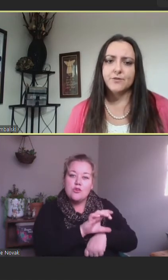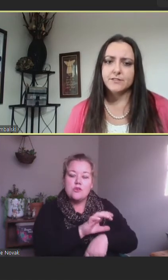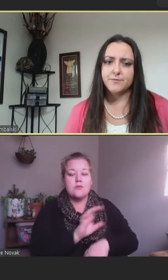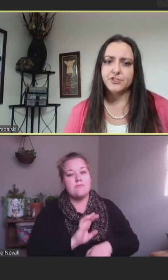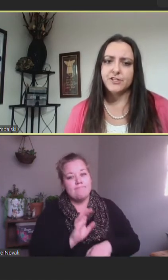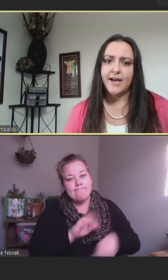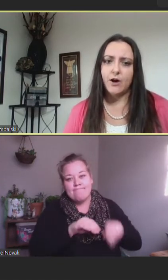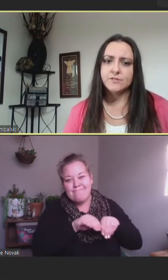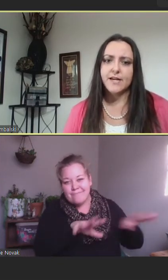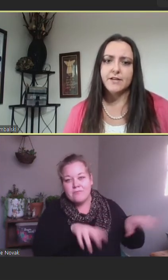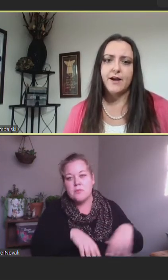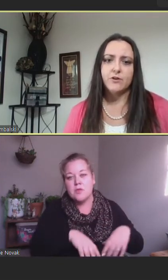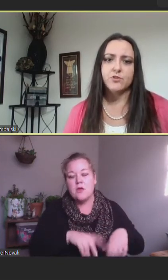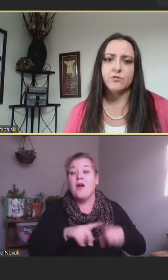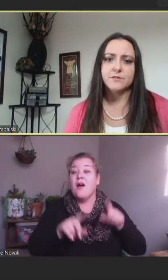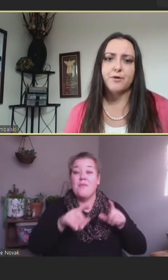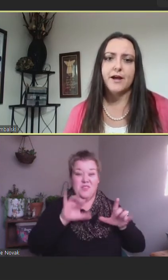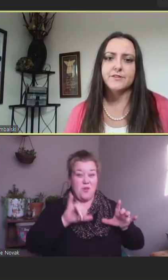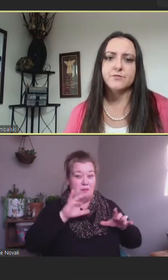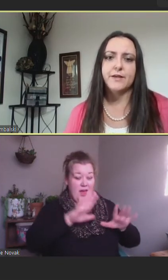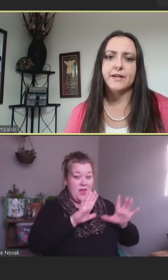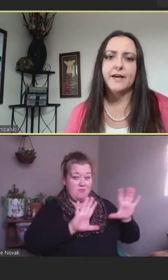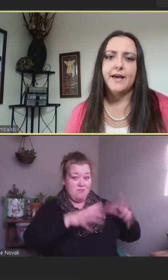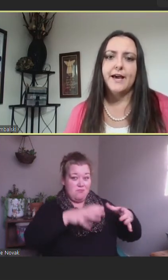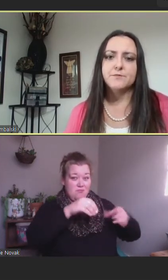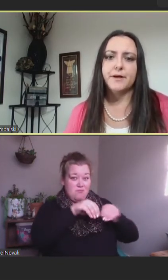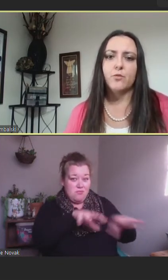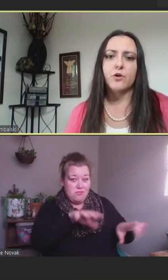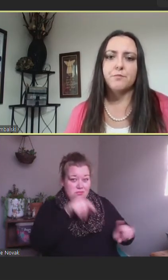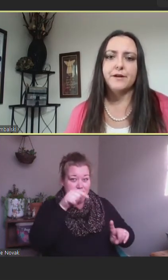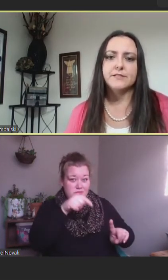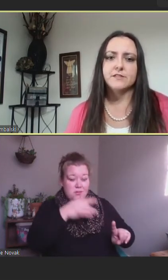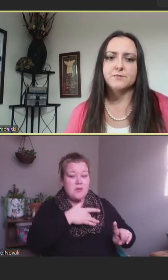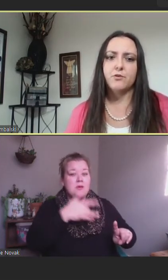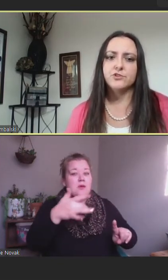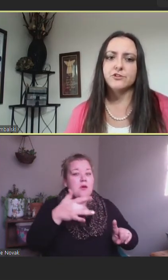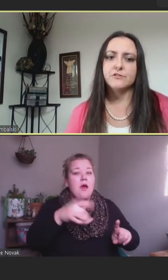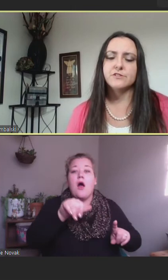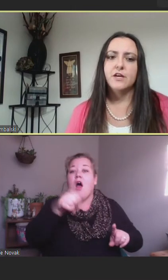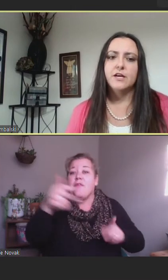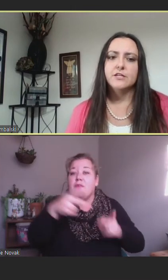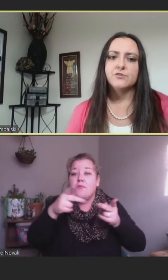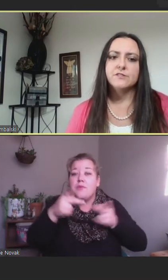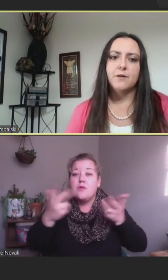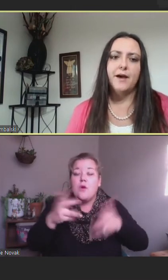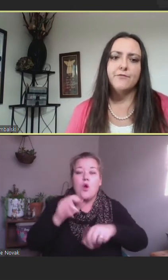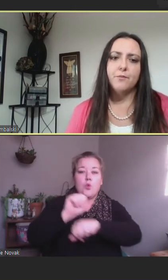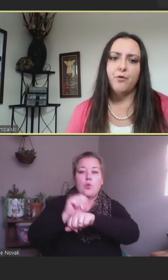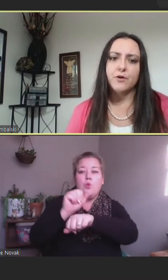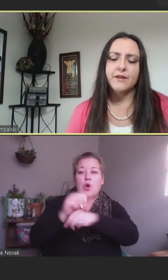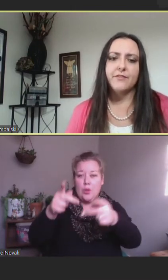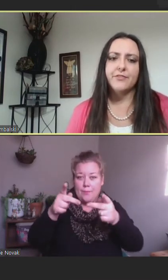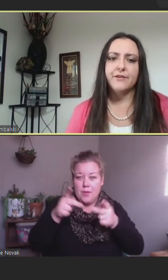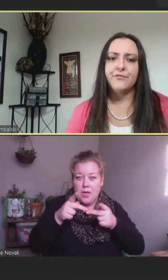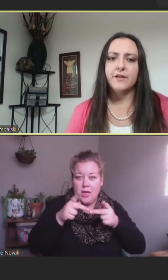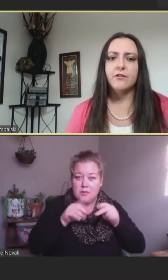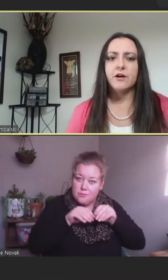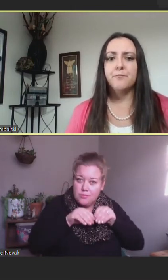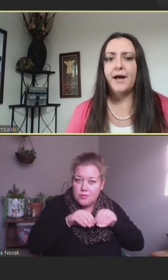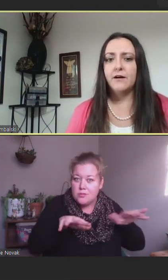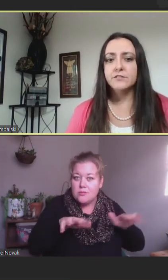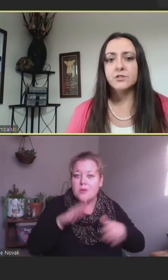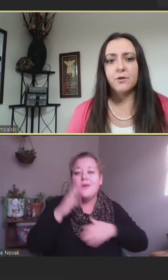COVID-19 transmission outside of household spread this week has been workplace exposures. So some have reported that they